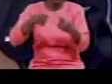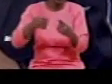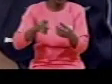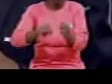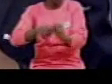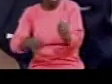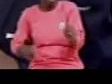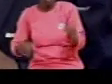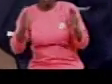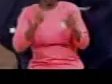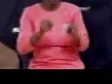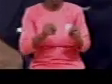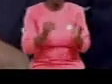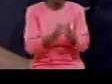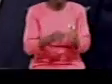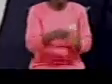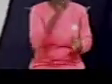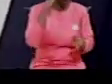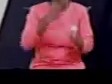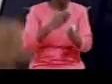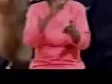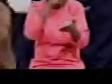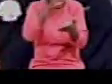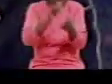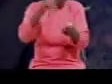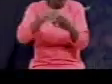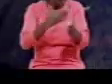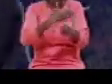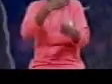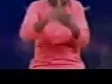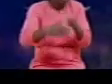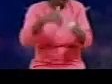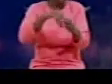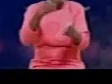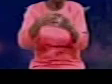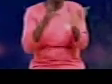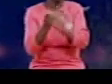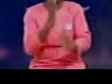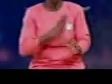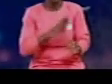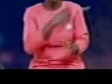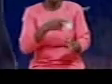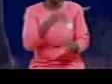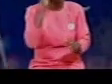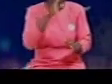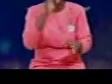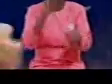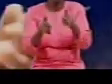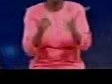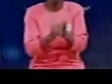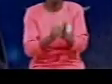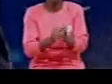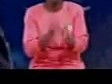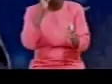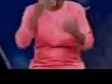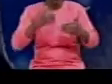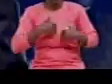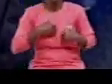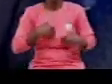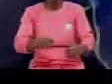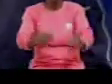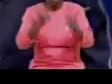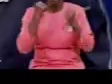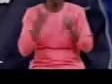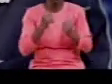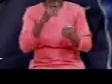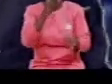into eternity in the name of Jesus Christ. And there will be people with Christian conviction. They will not be wishy-washy kind of believers. There